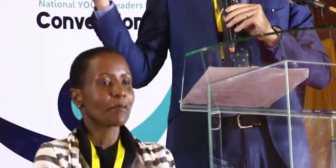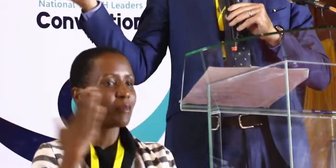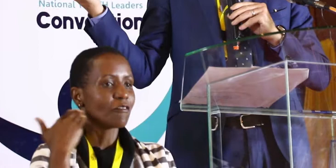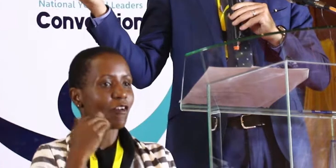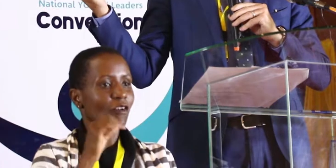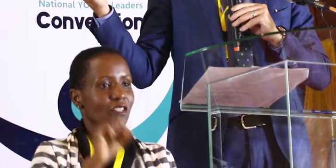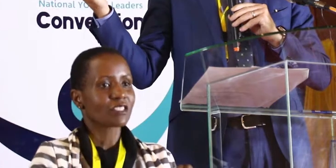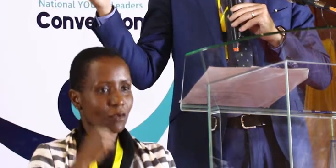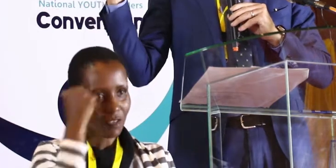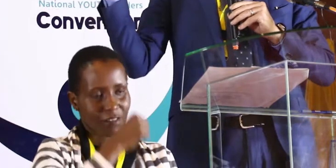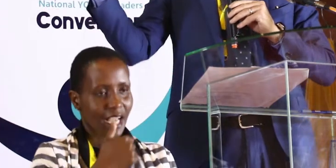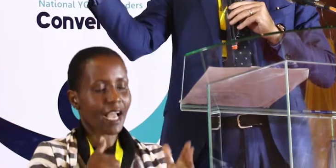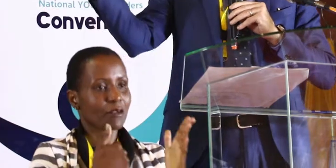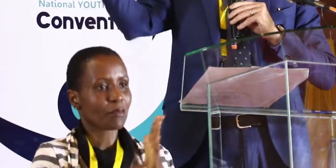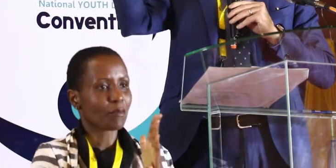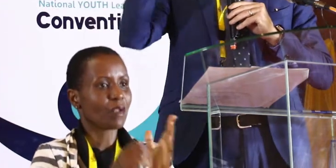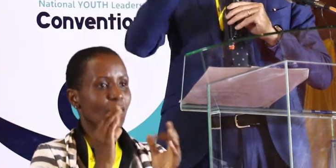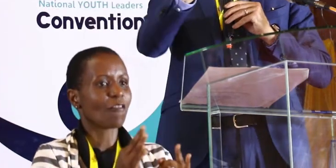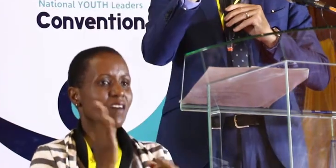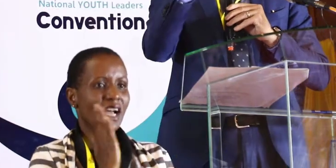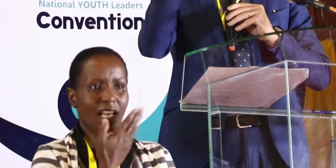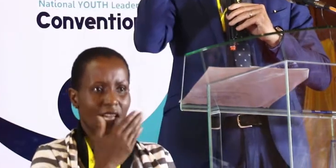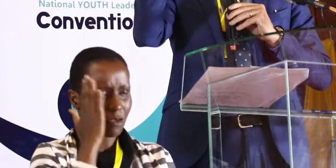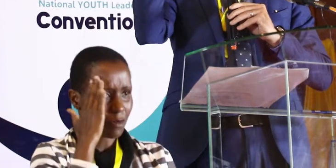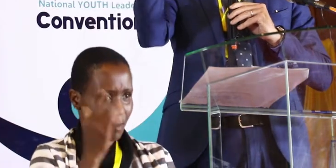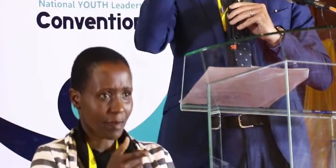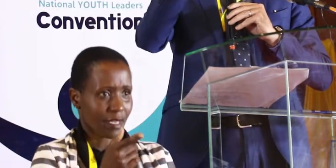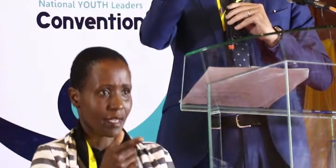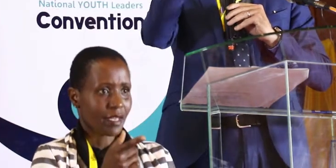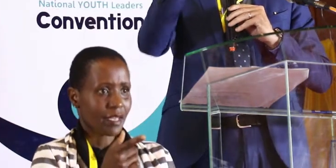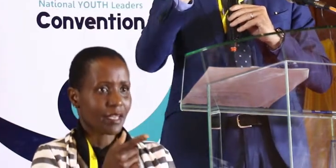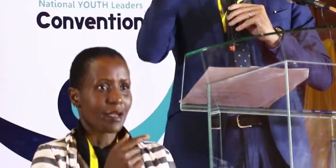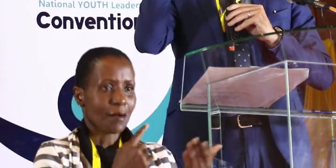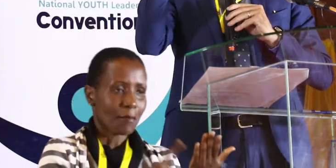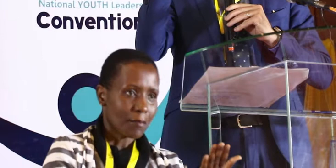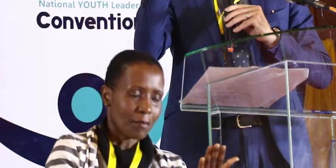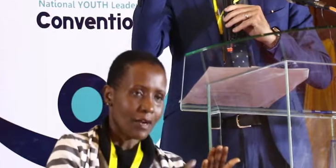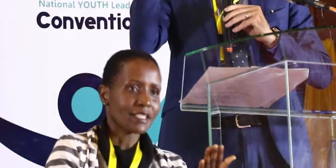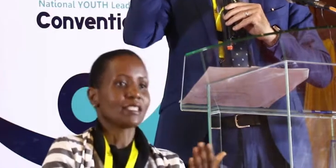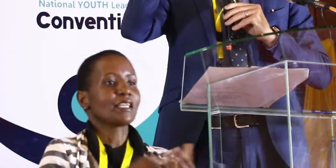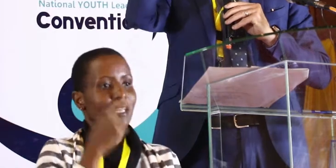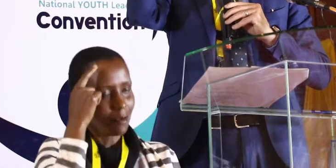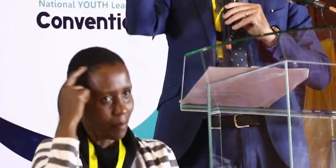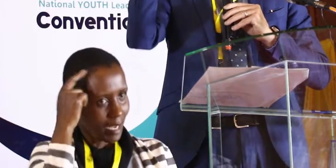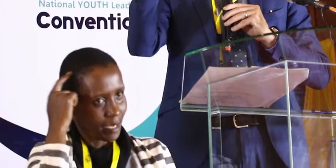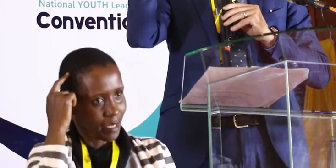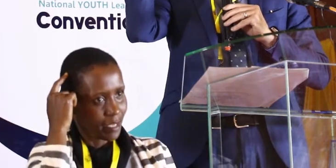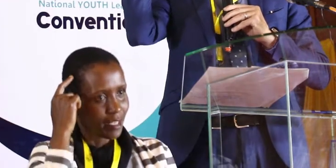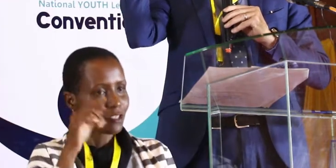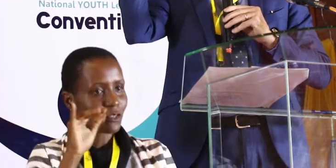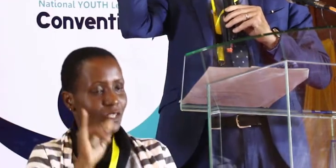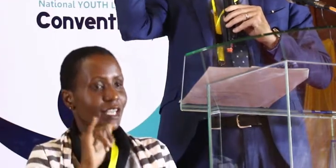done only by action. It had to deal with the other two aspects of strategy, namely